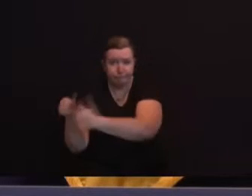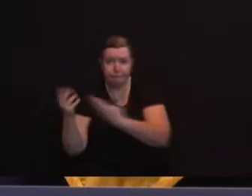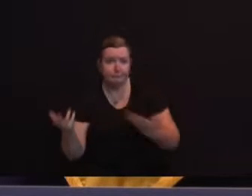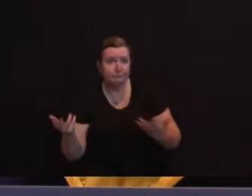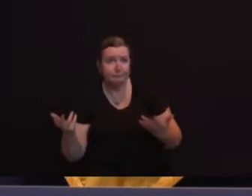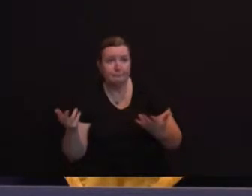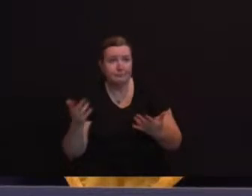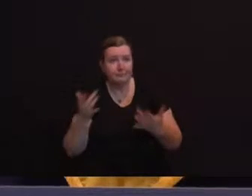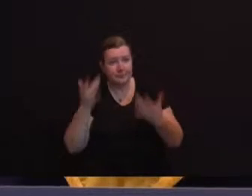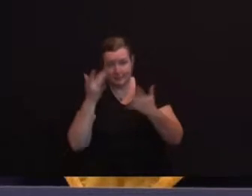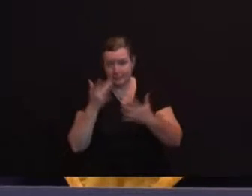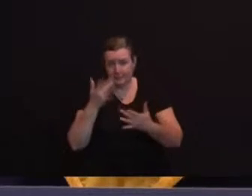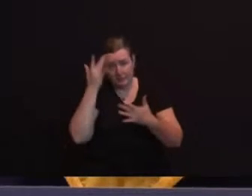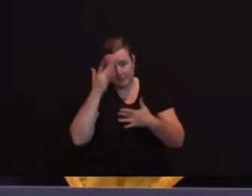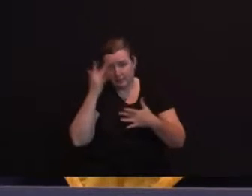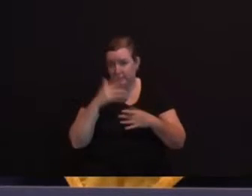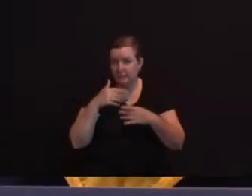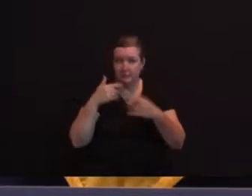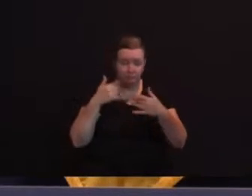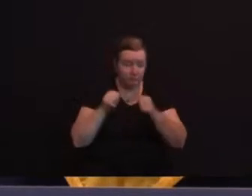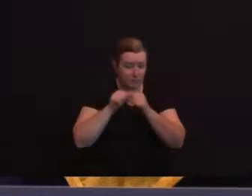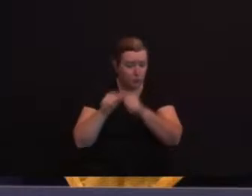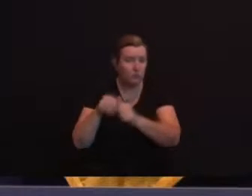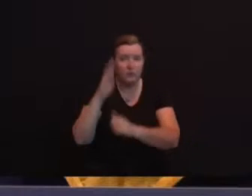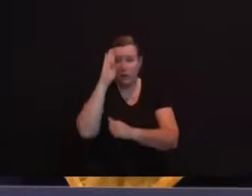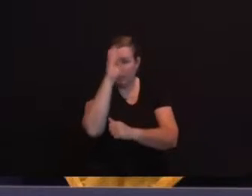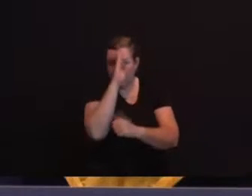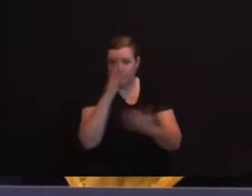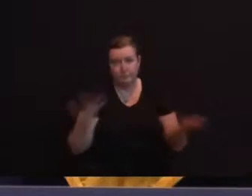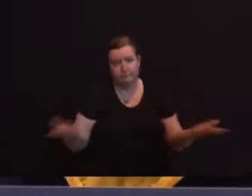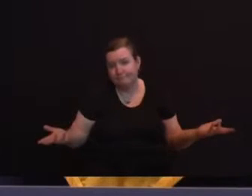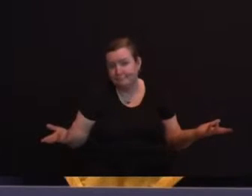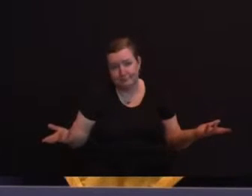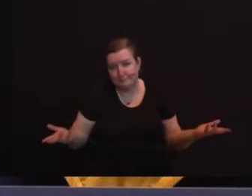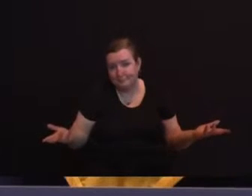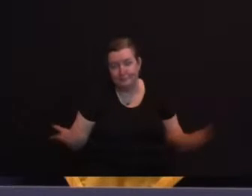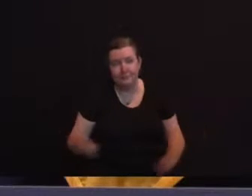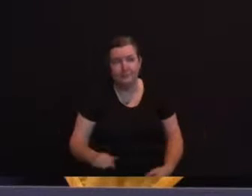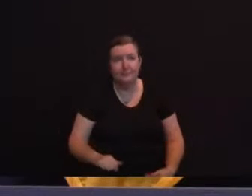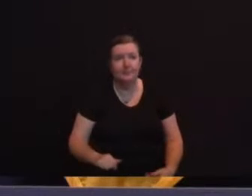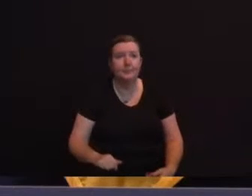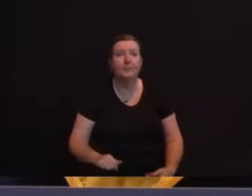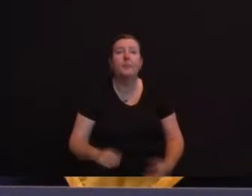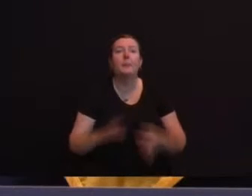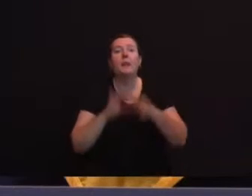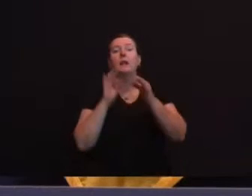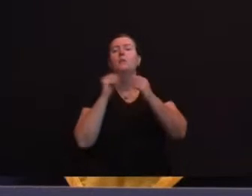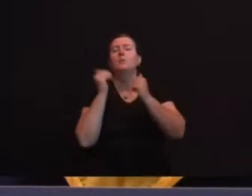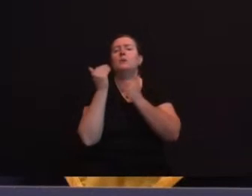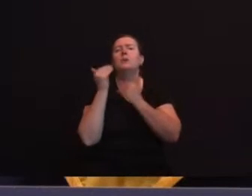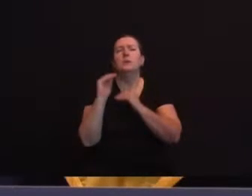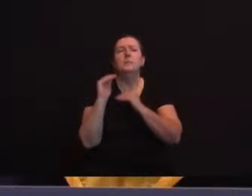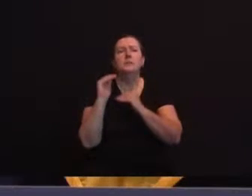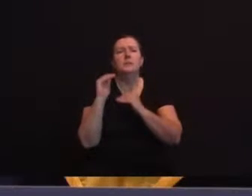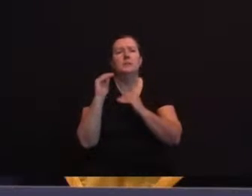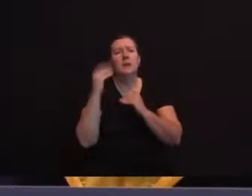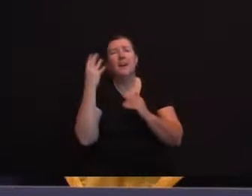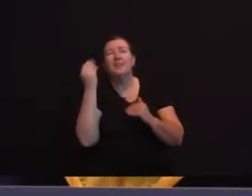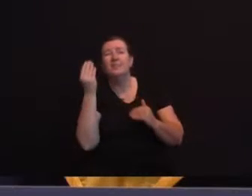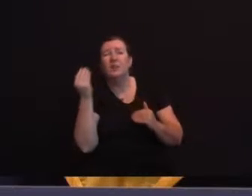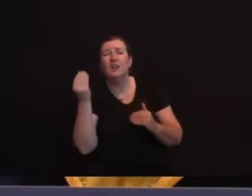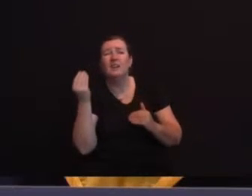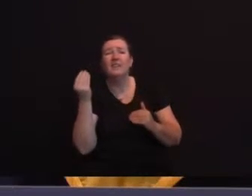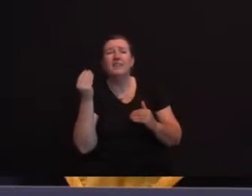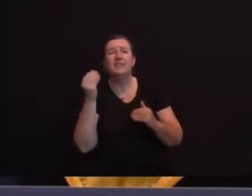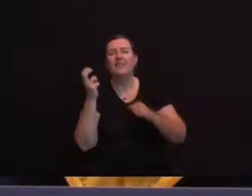necessary color to that. I just think we continue to think on the limits that outside this virus is a lot different than it is on